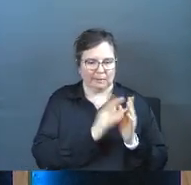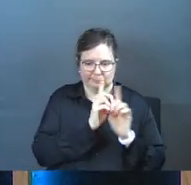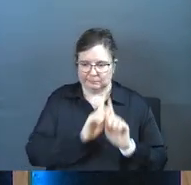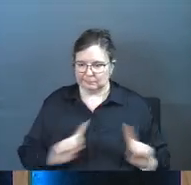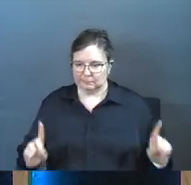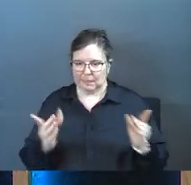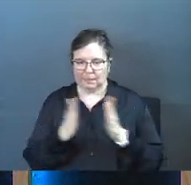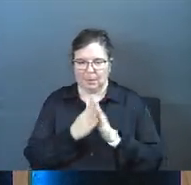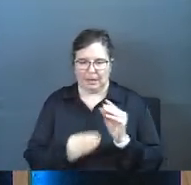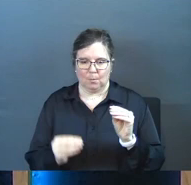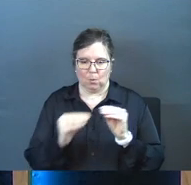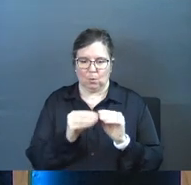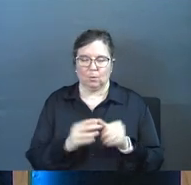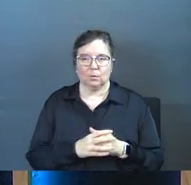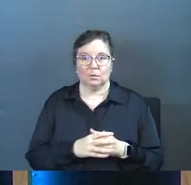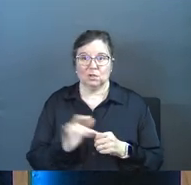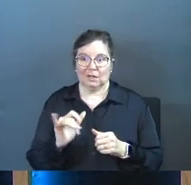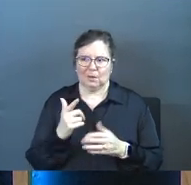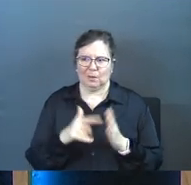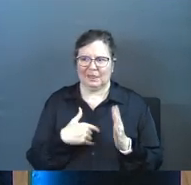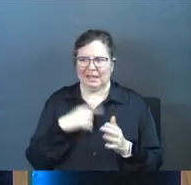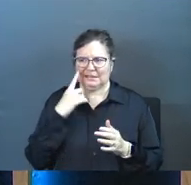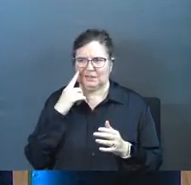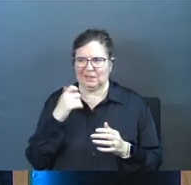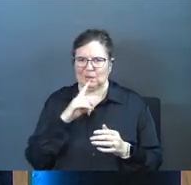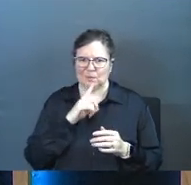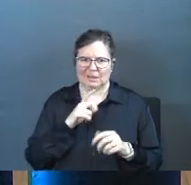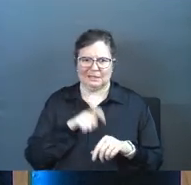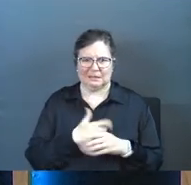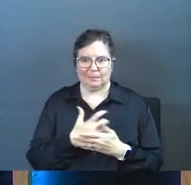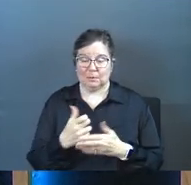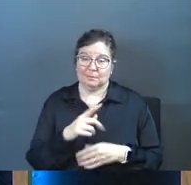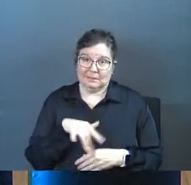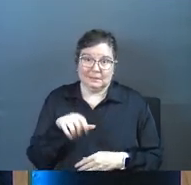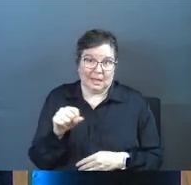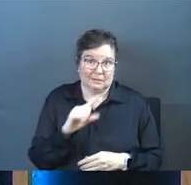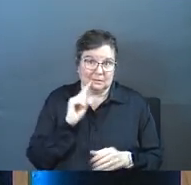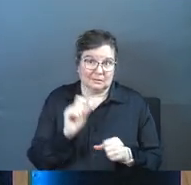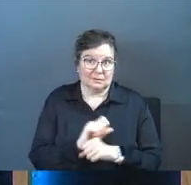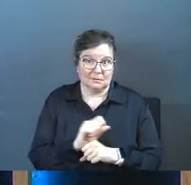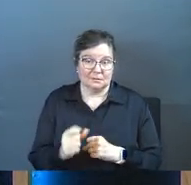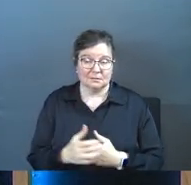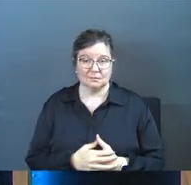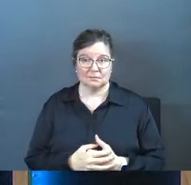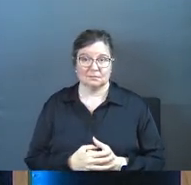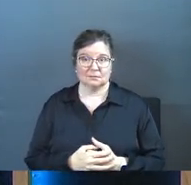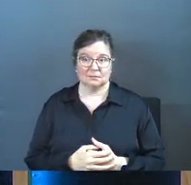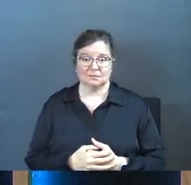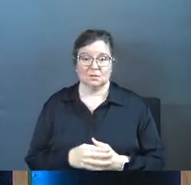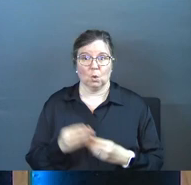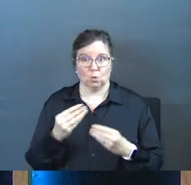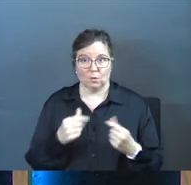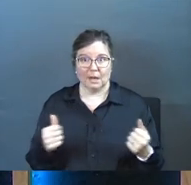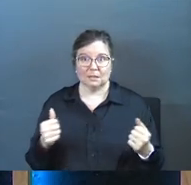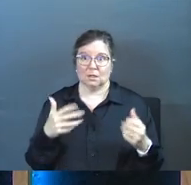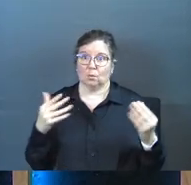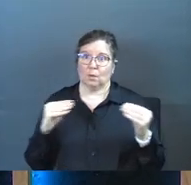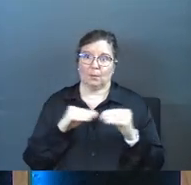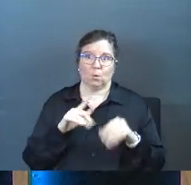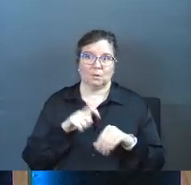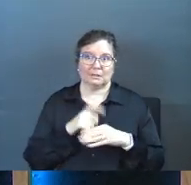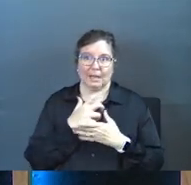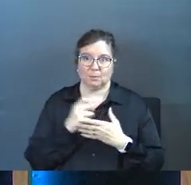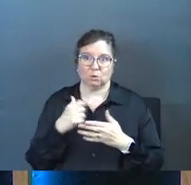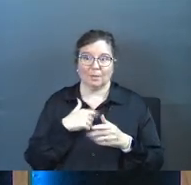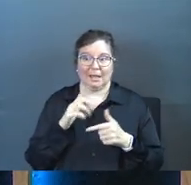up and go back and pray more. You're like, well, that sounds like really time consuming. It is. Resolution is way more